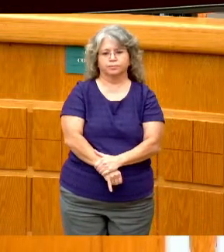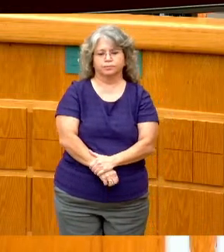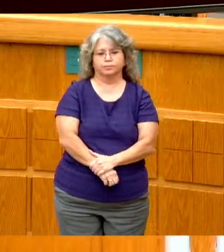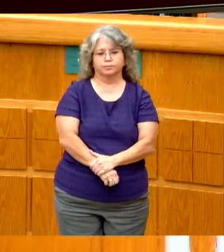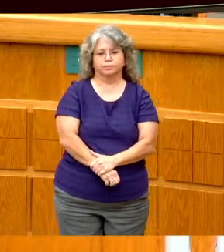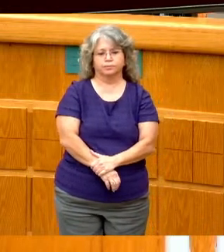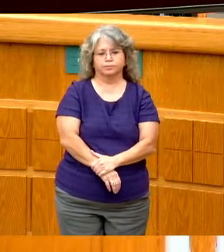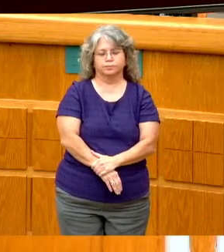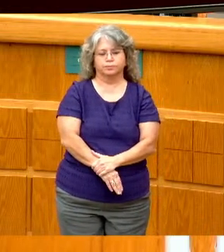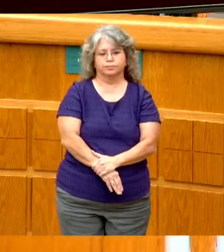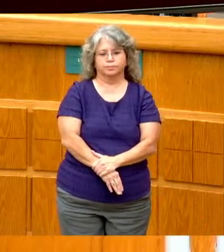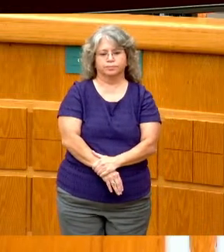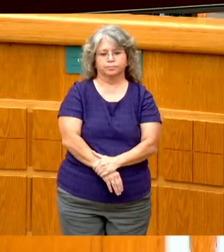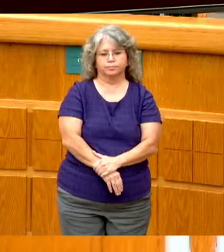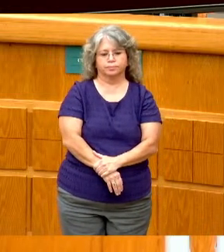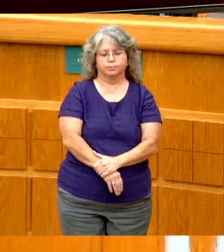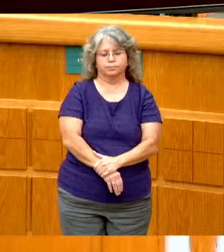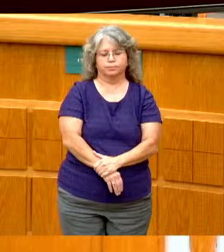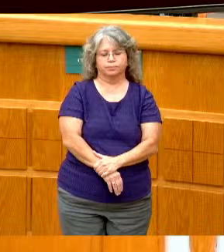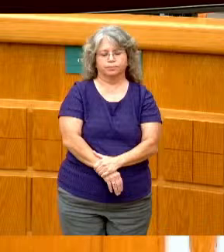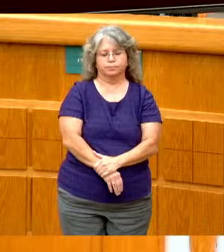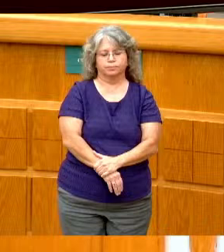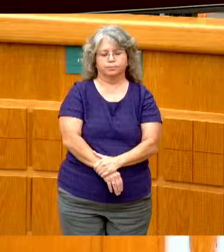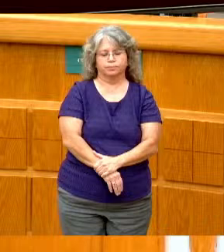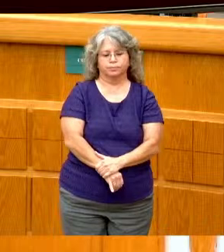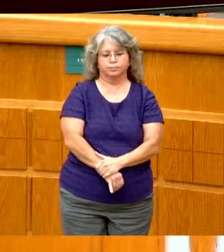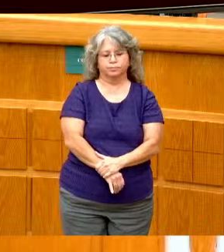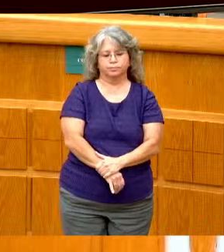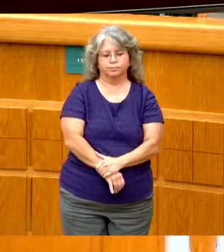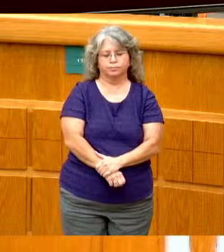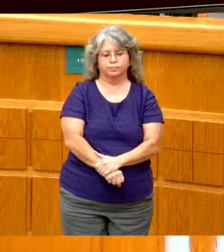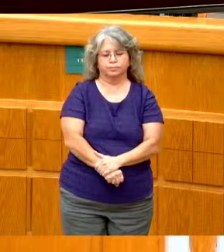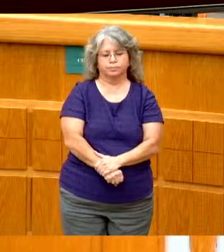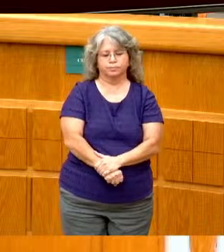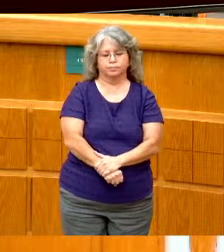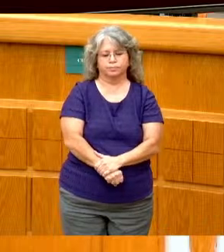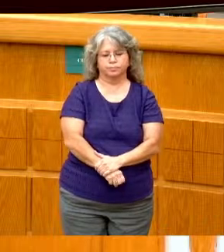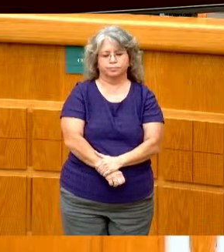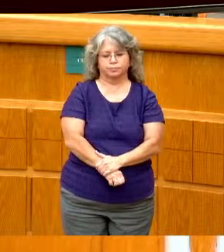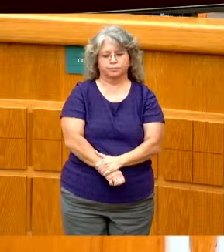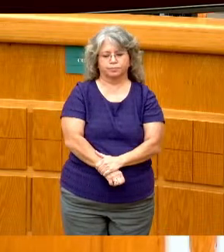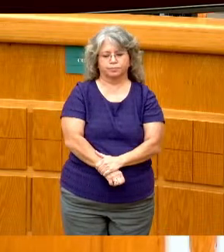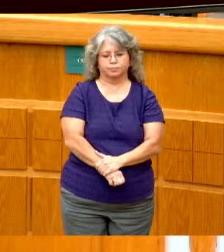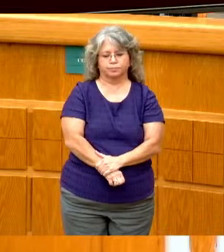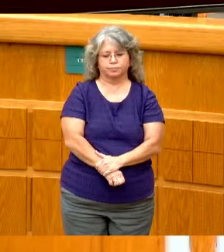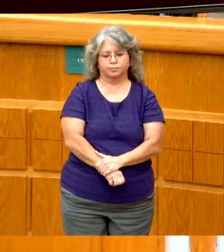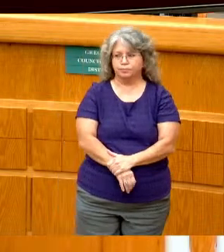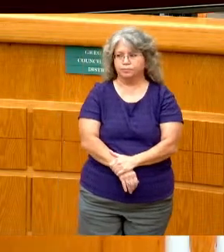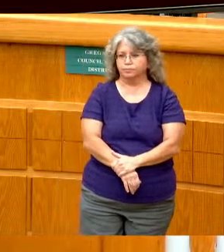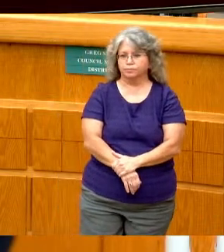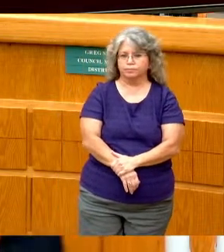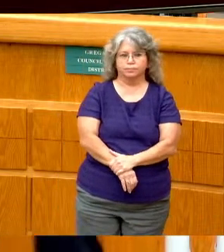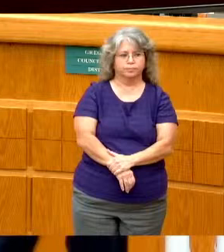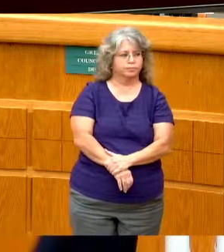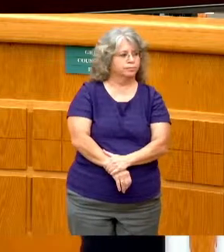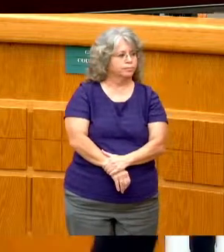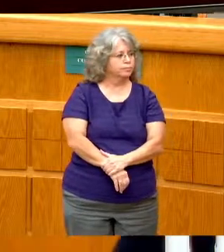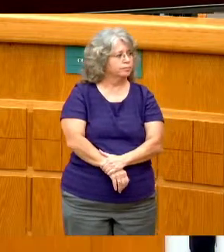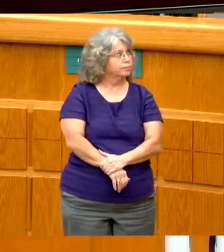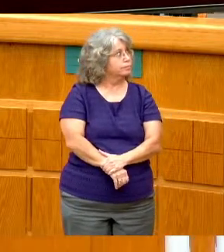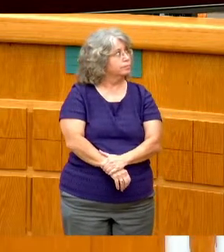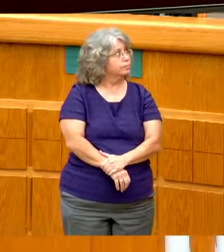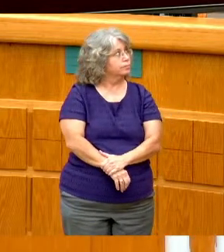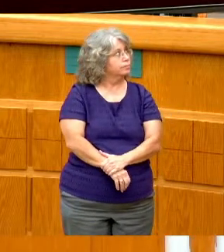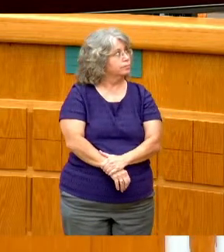vacunada, podremos llegar a la inmunidad comunal. Le pedimos continúe tomando sus medidas sanitarias y así juntos podremos regresar a